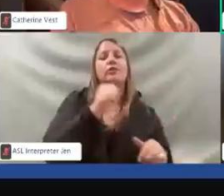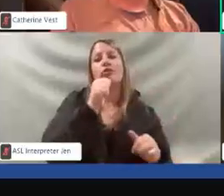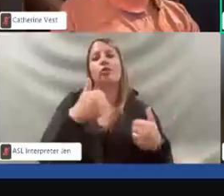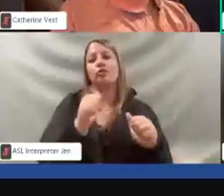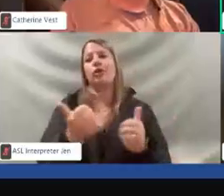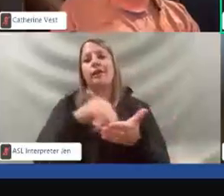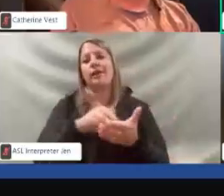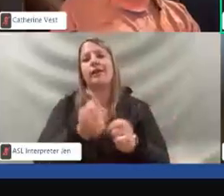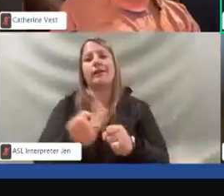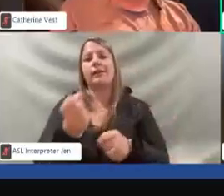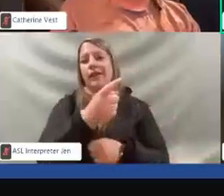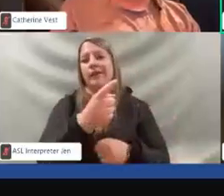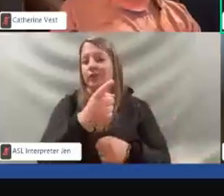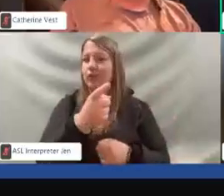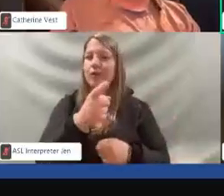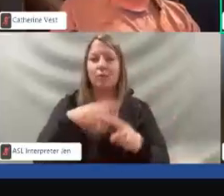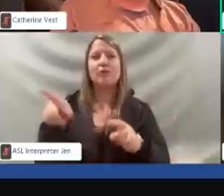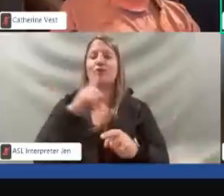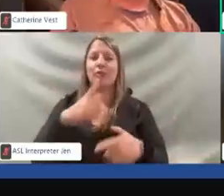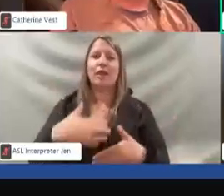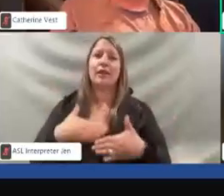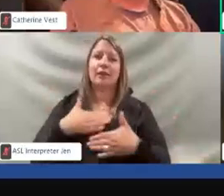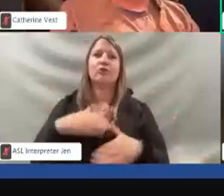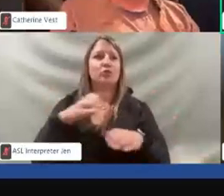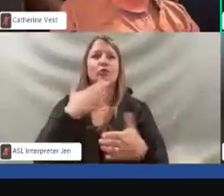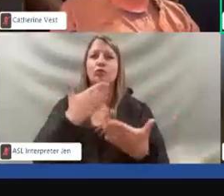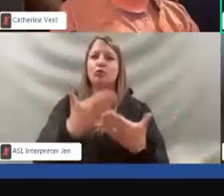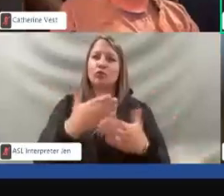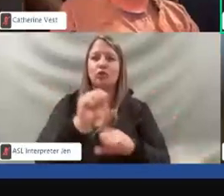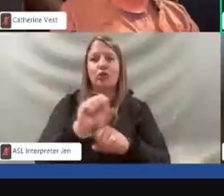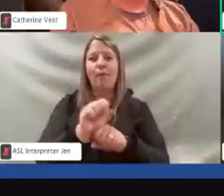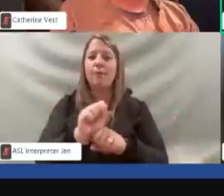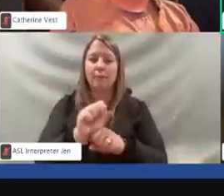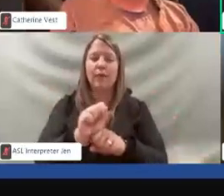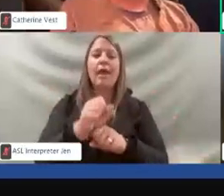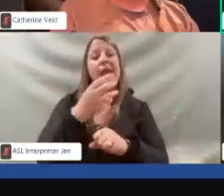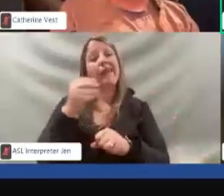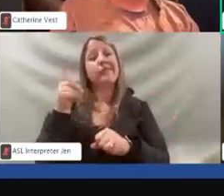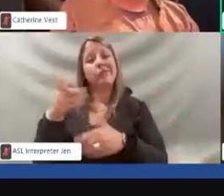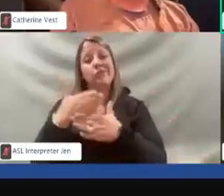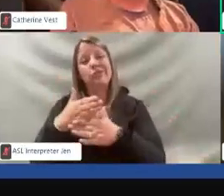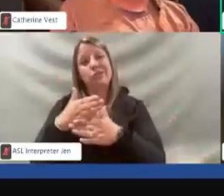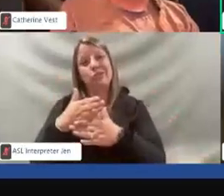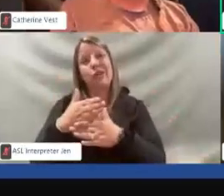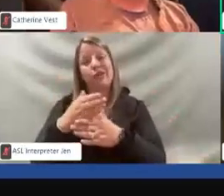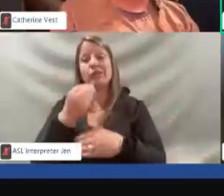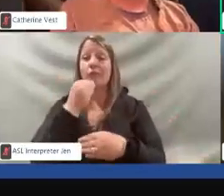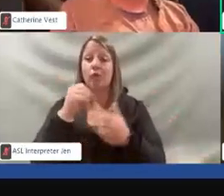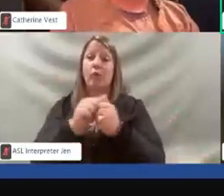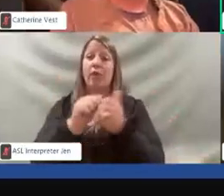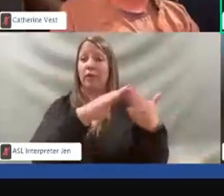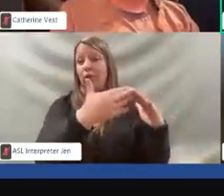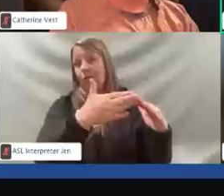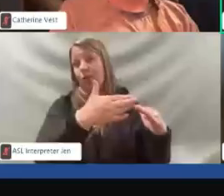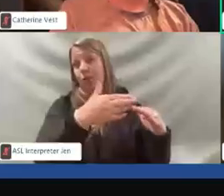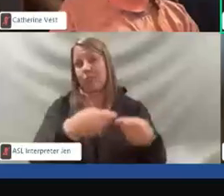year to try to do that. But she really enjoys it, does an excellent job, and she shares produce with the community.